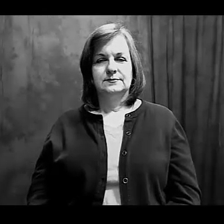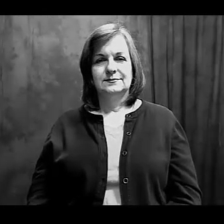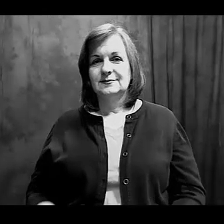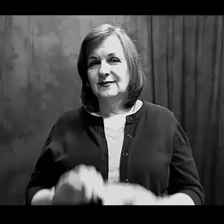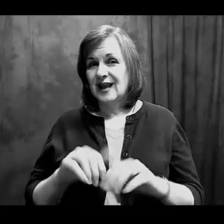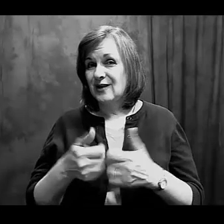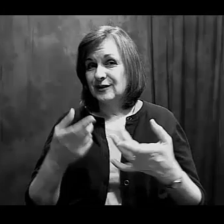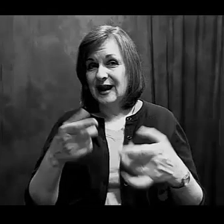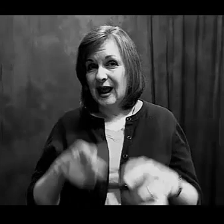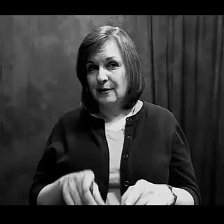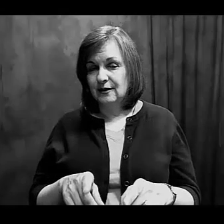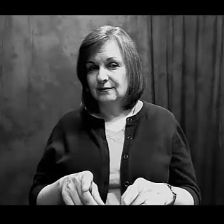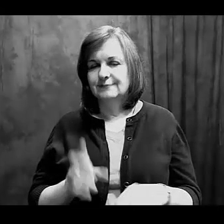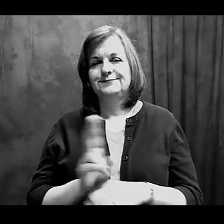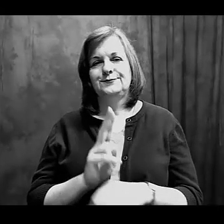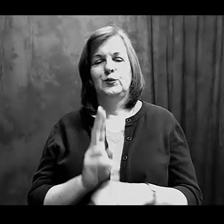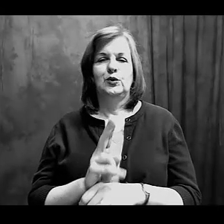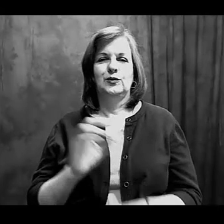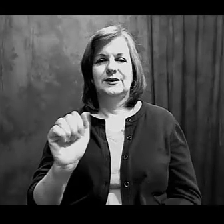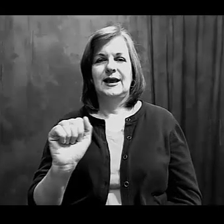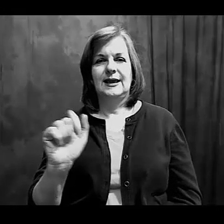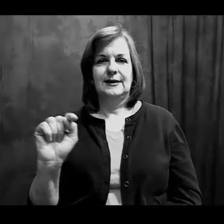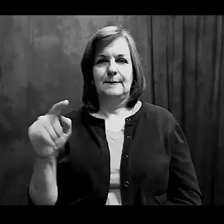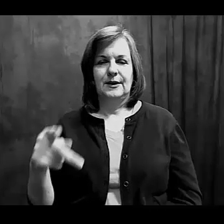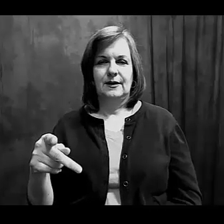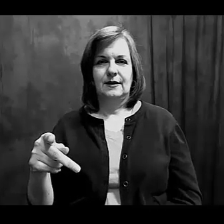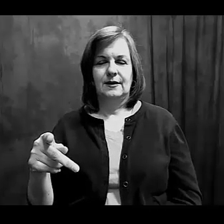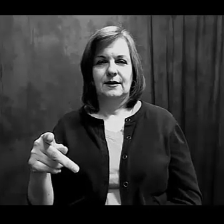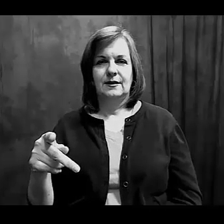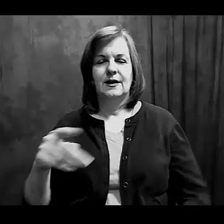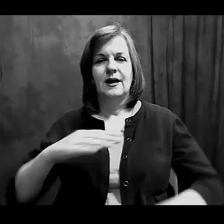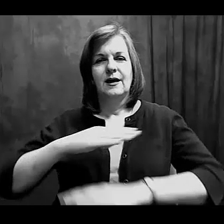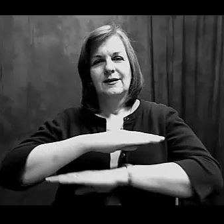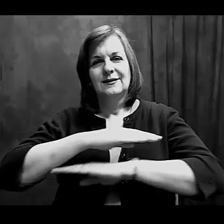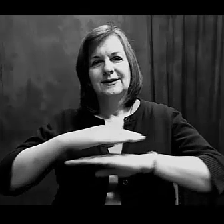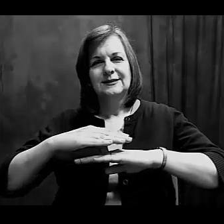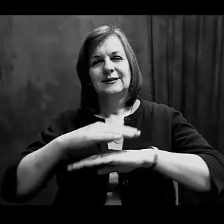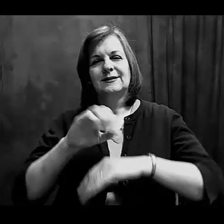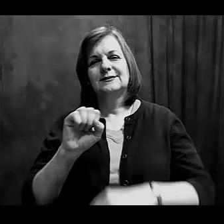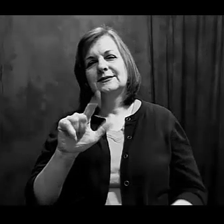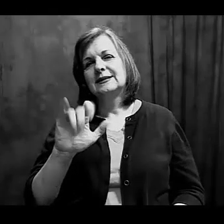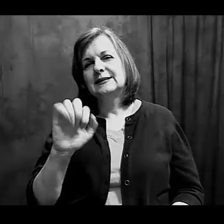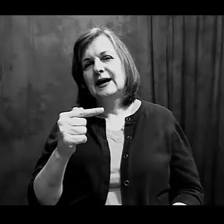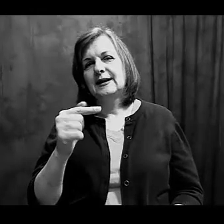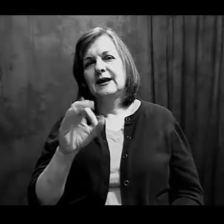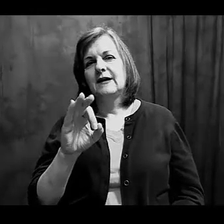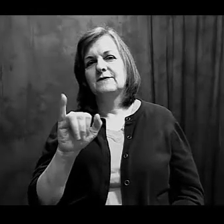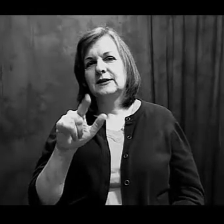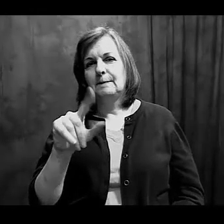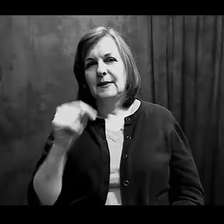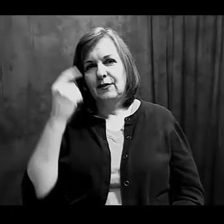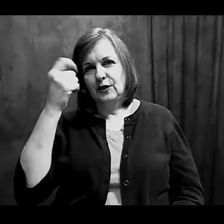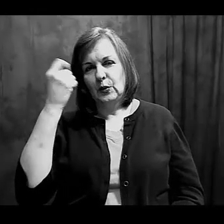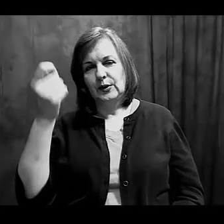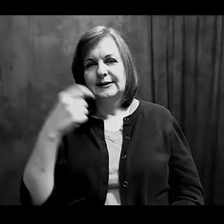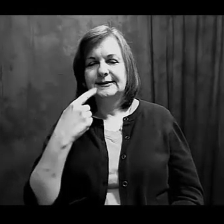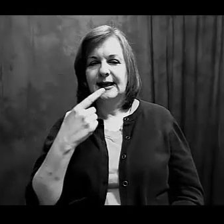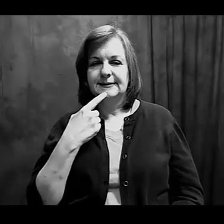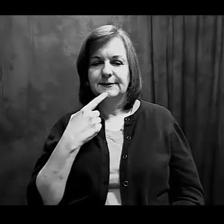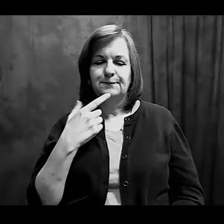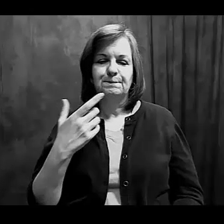We do this, of course, all through ATP. So the sliding filament theory is that we actually